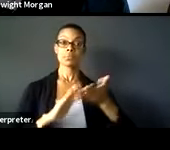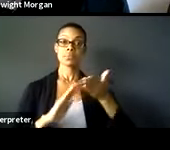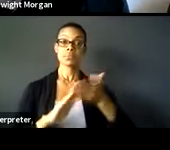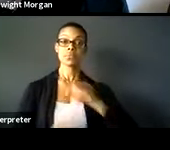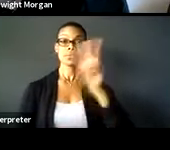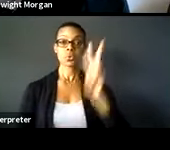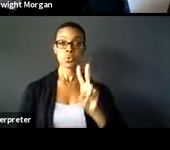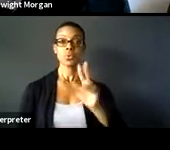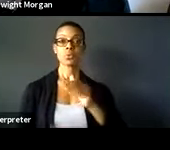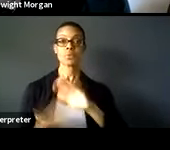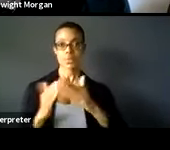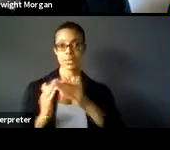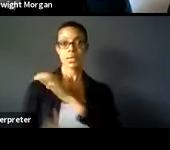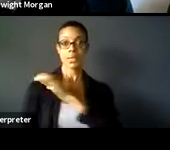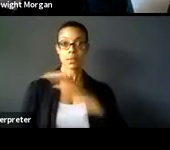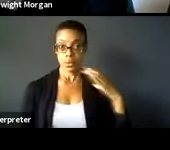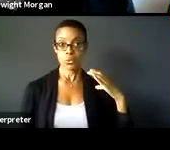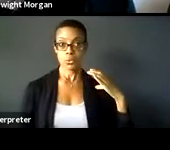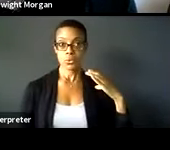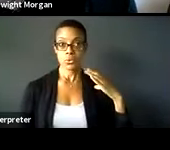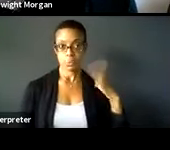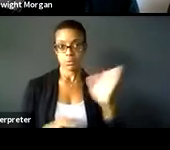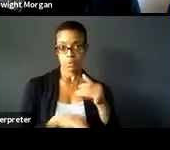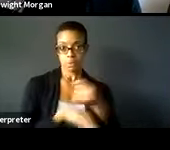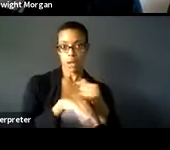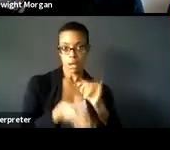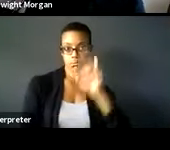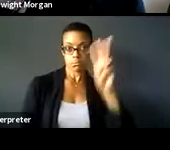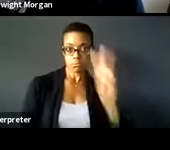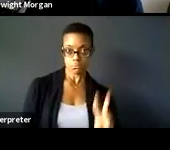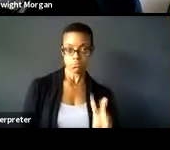Council on the island in